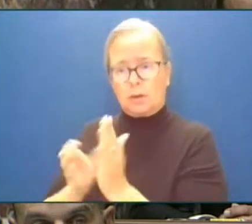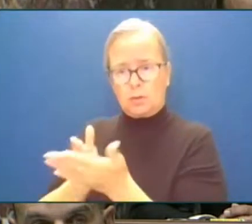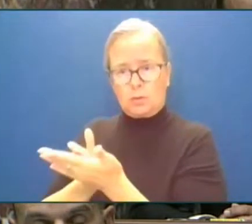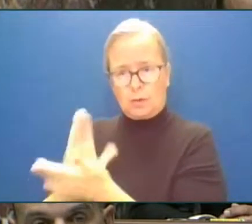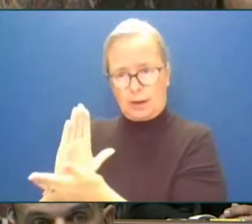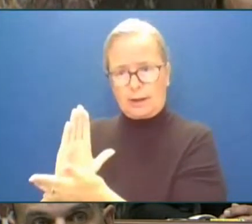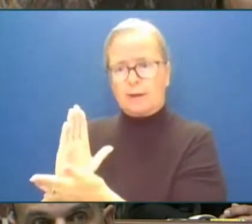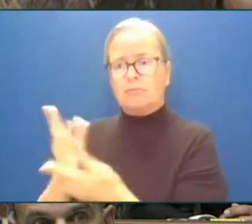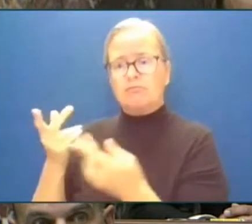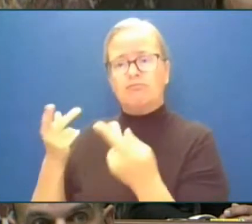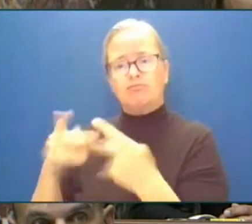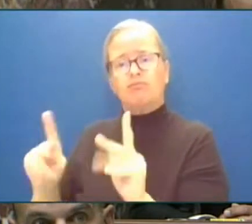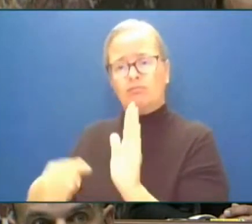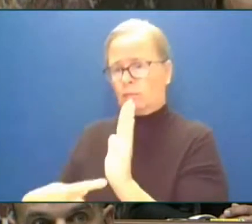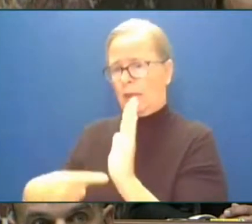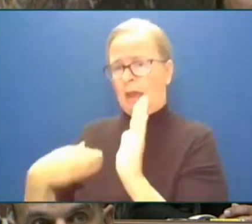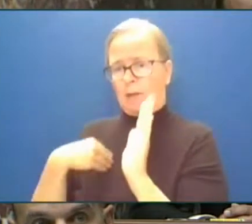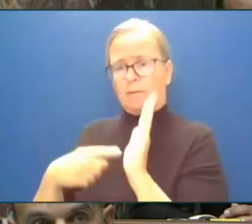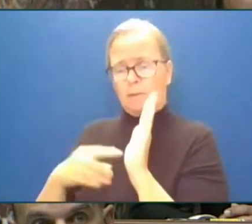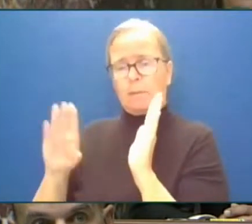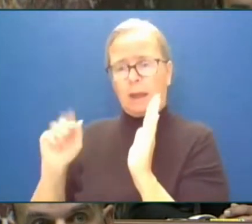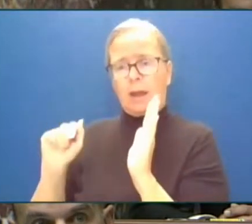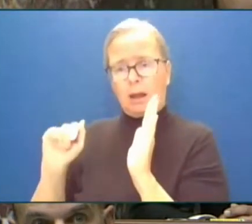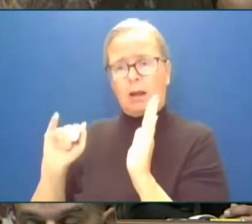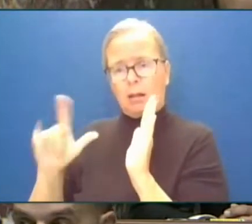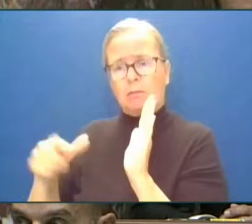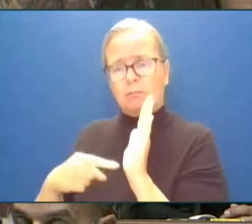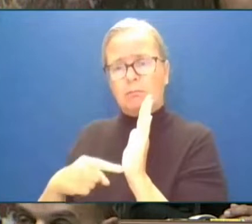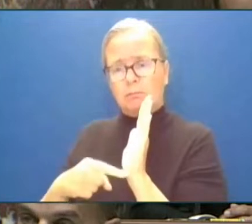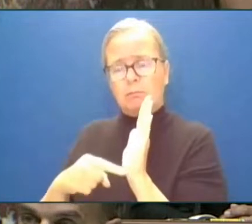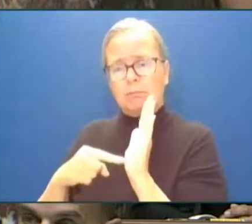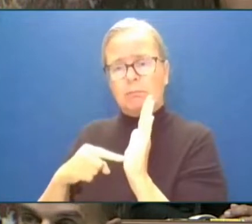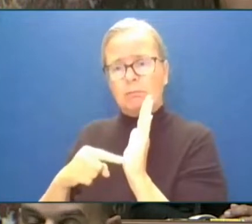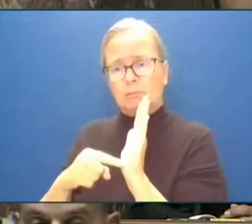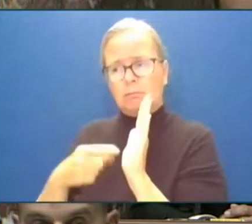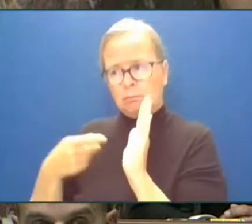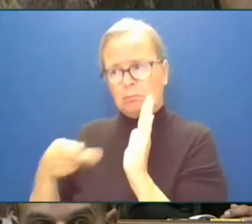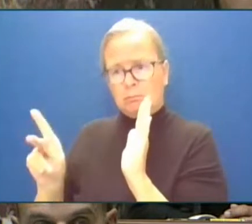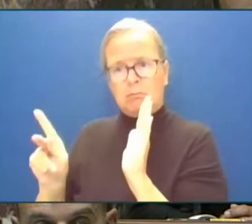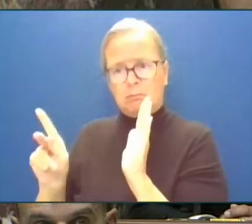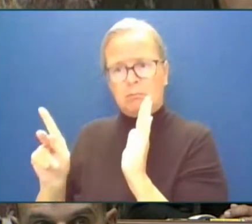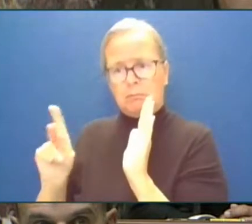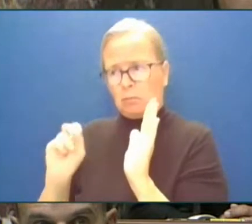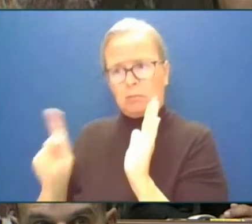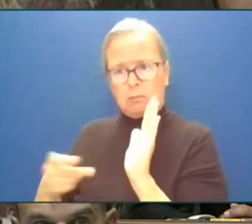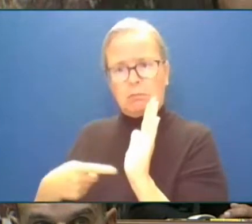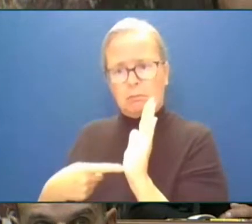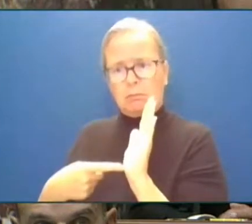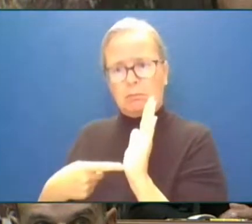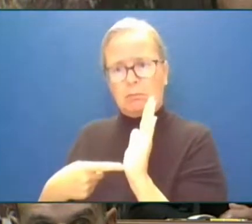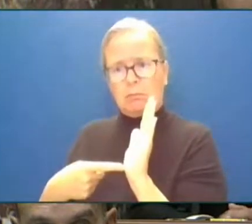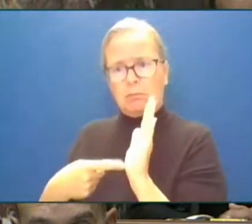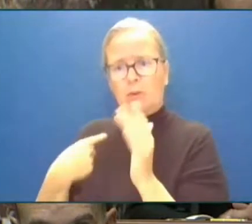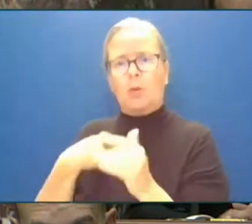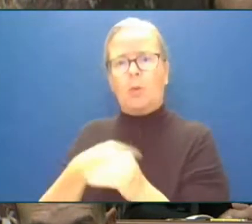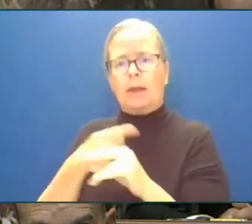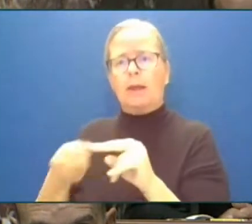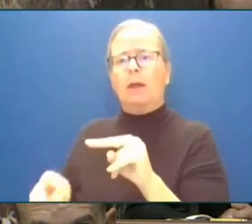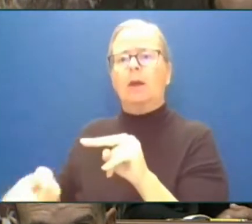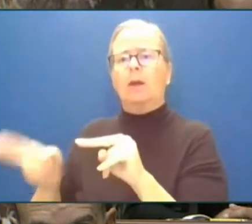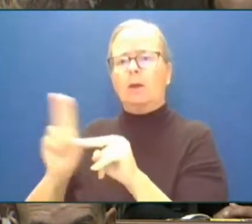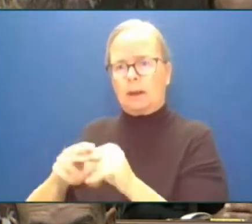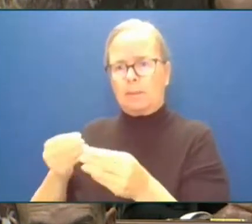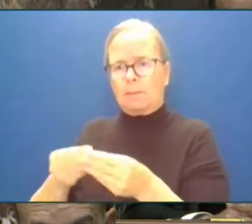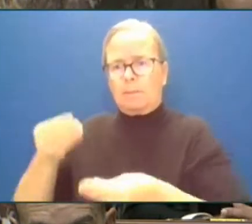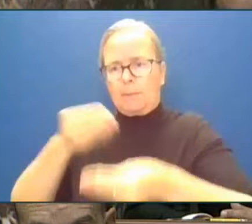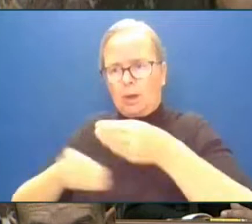the federal order of government in our country. We have increased the budget under our watch of the Crown Counsel's office